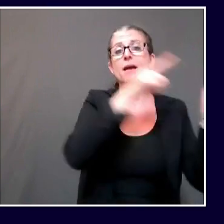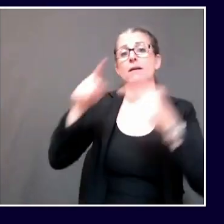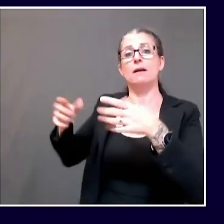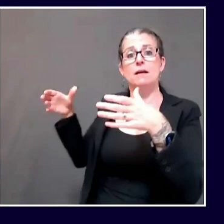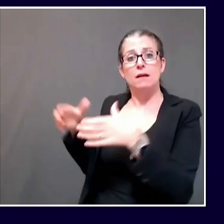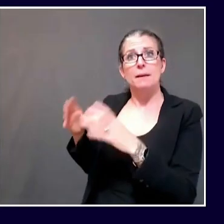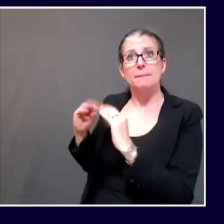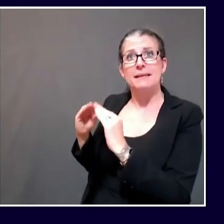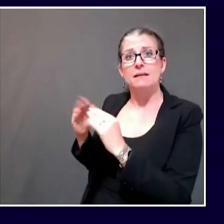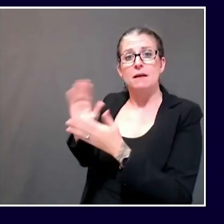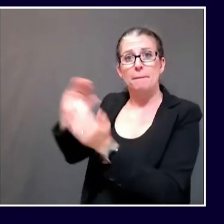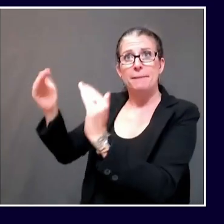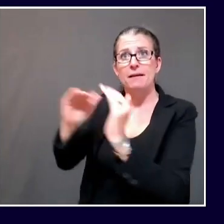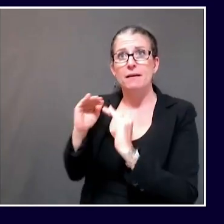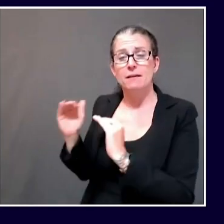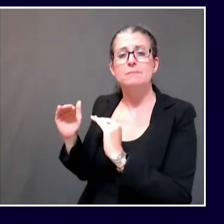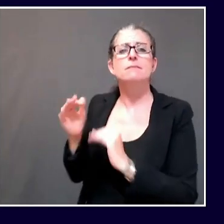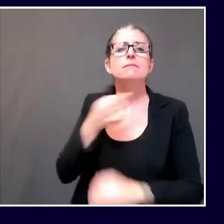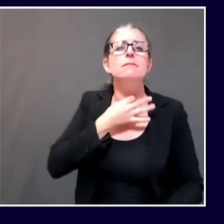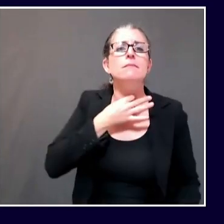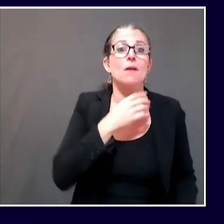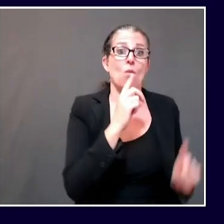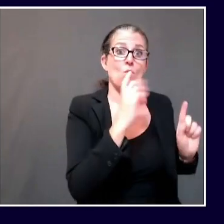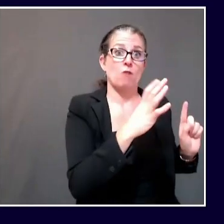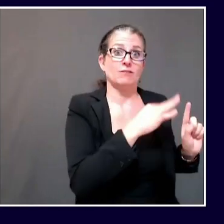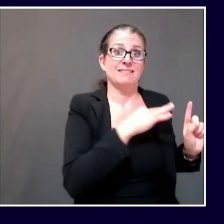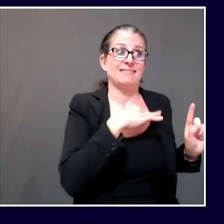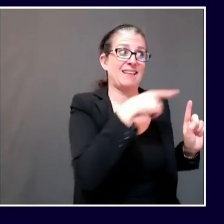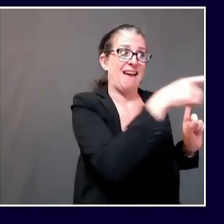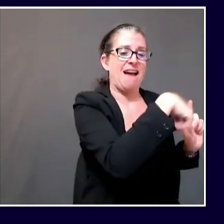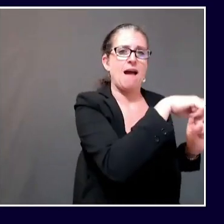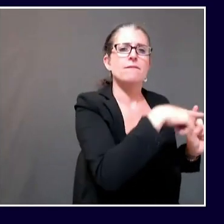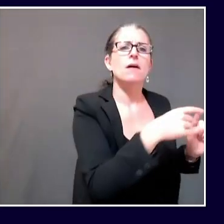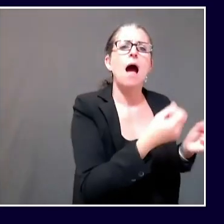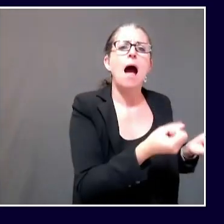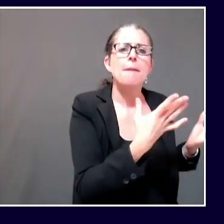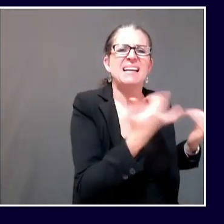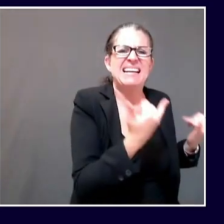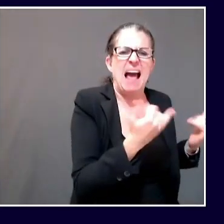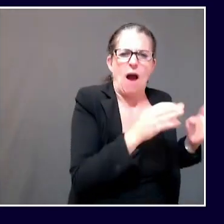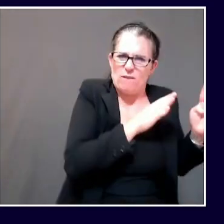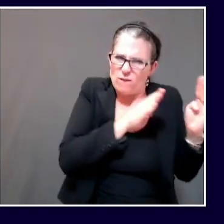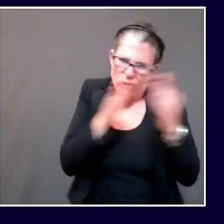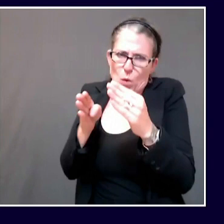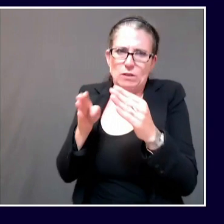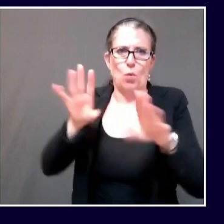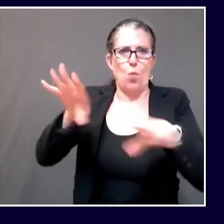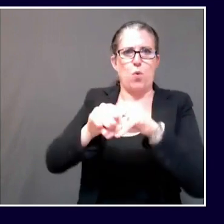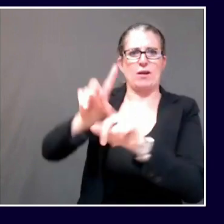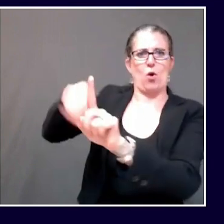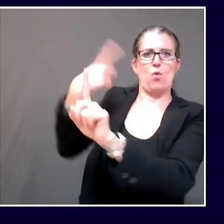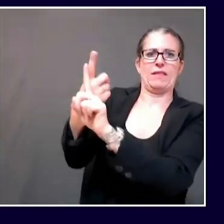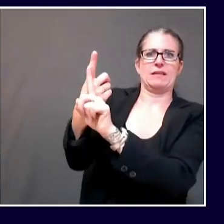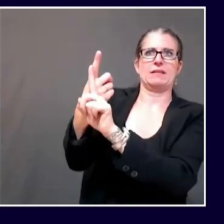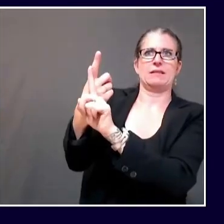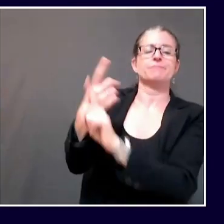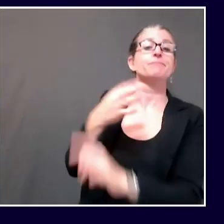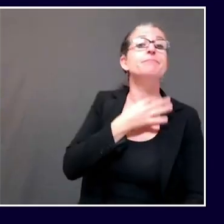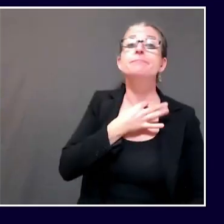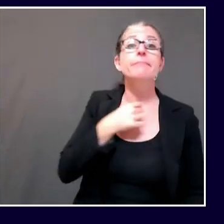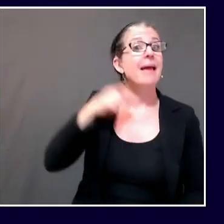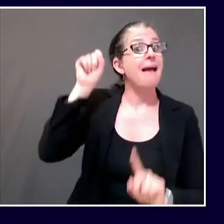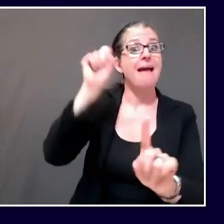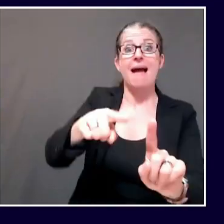outbreak? And then my other question is, we recently read about a case